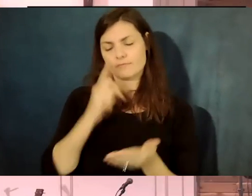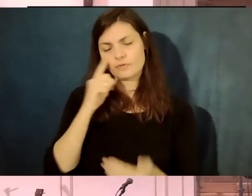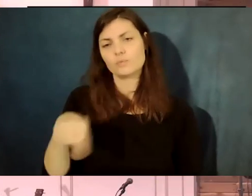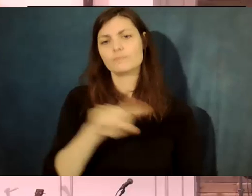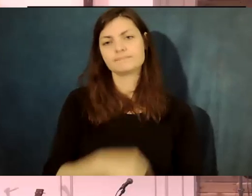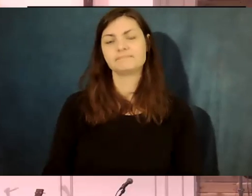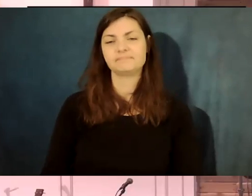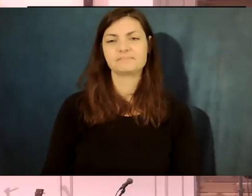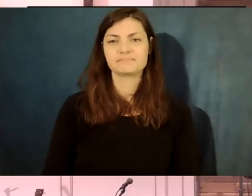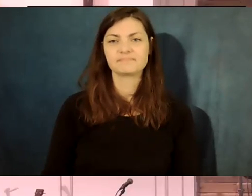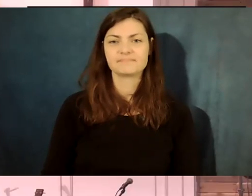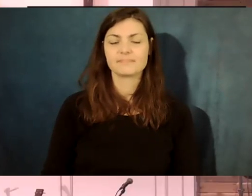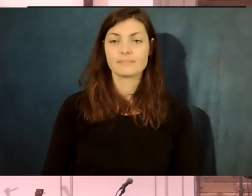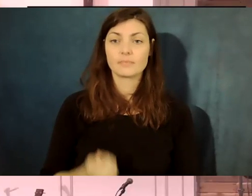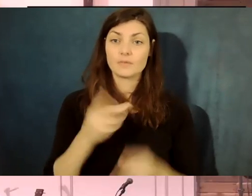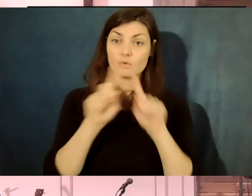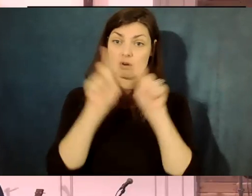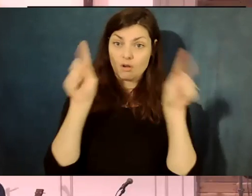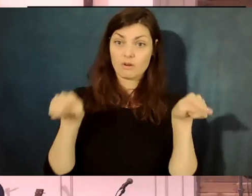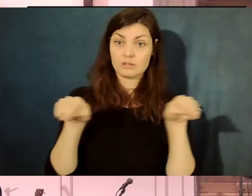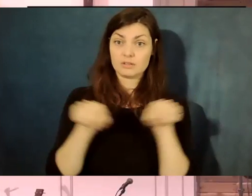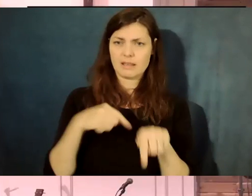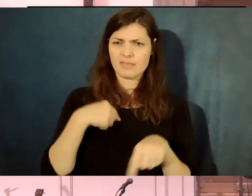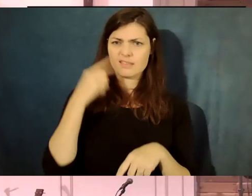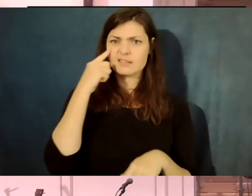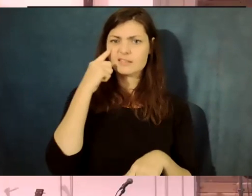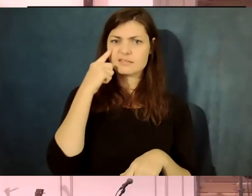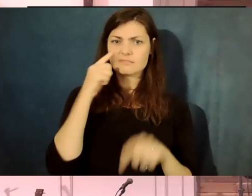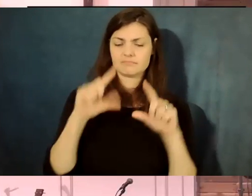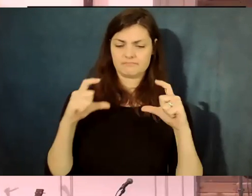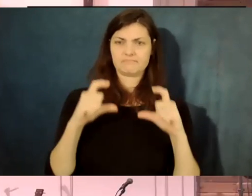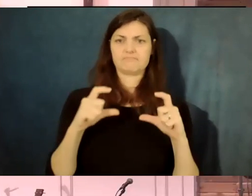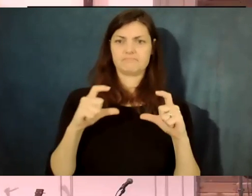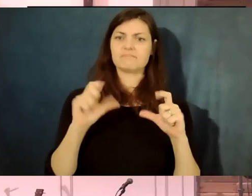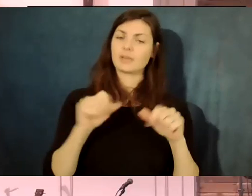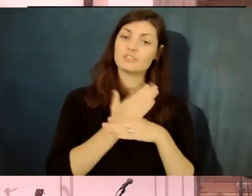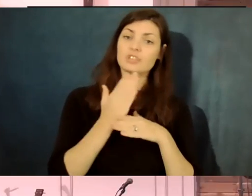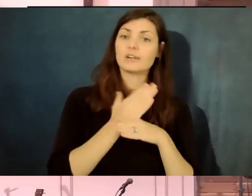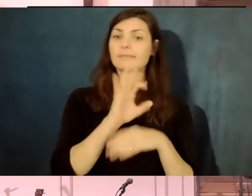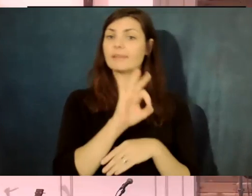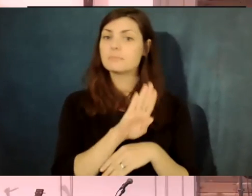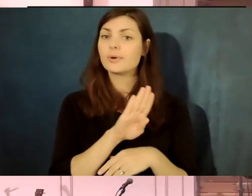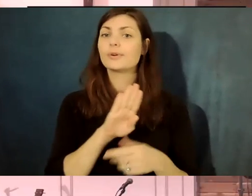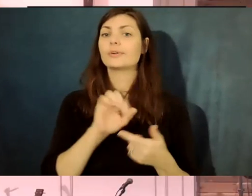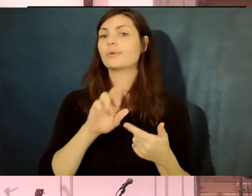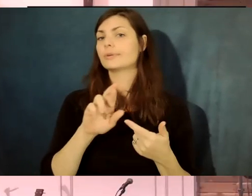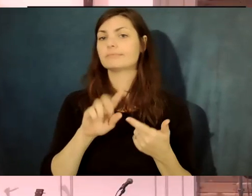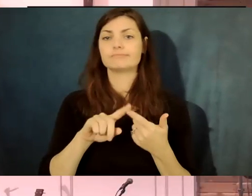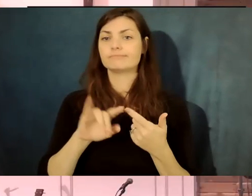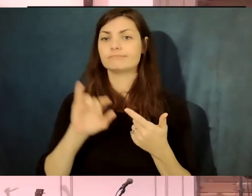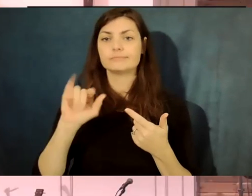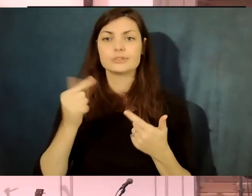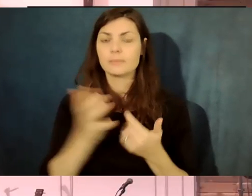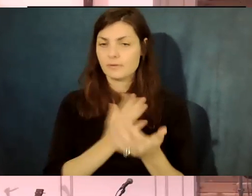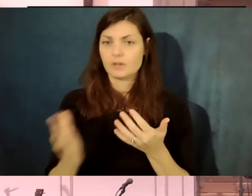for that. There are cards out there, I believe. You can share it online, digitally, through social media or otherwise. Evening of Bethlehem